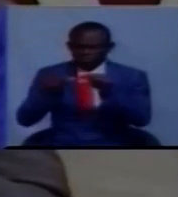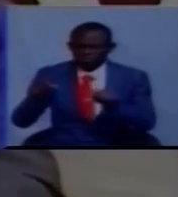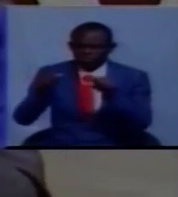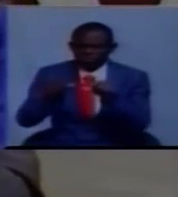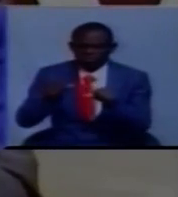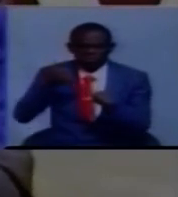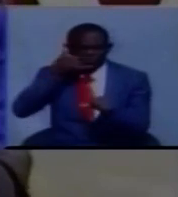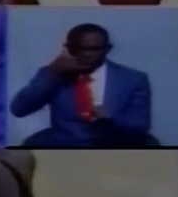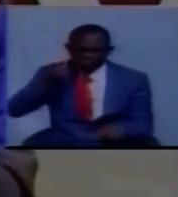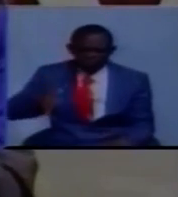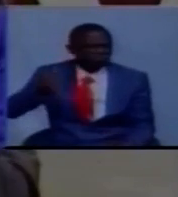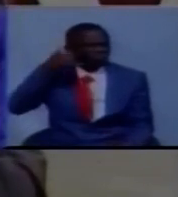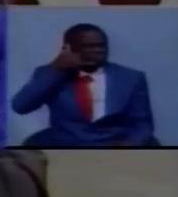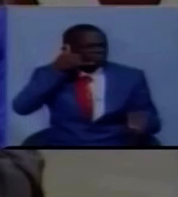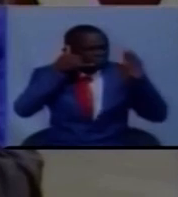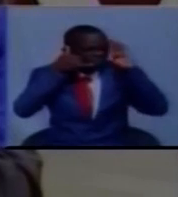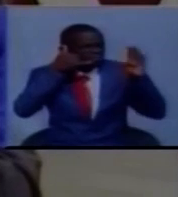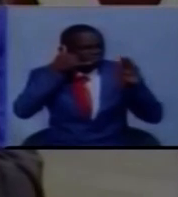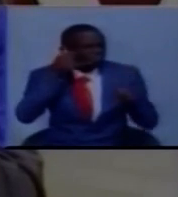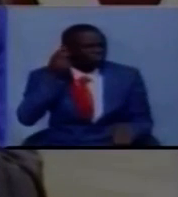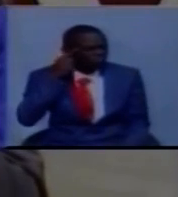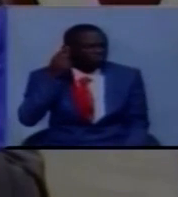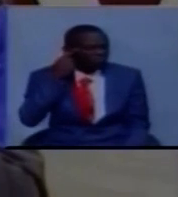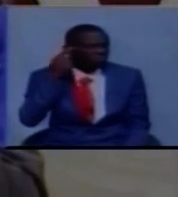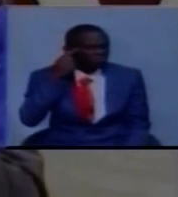somebody, so-and-so. They record the